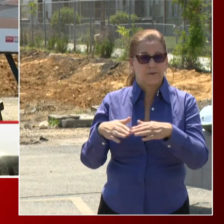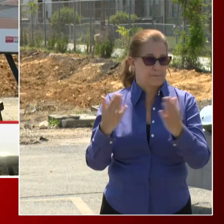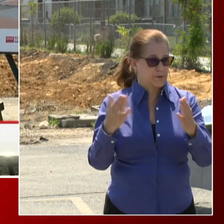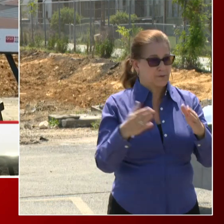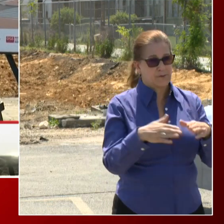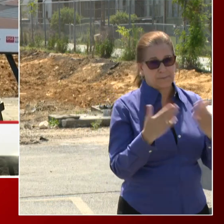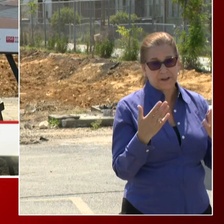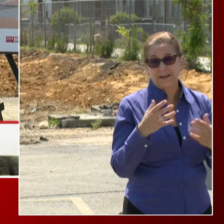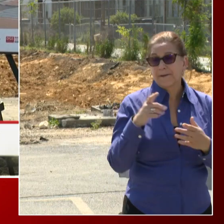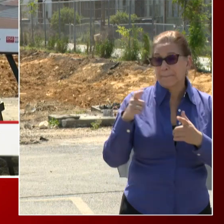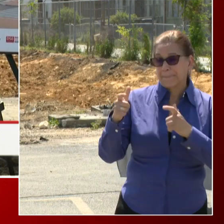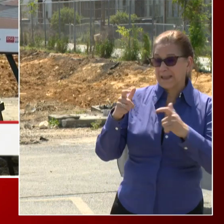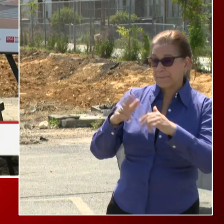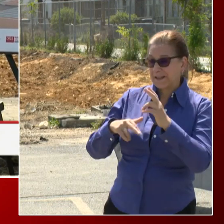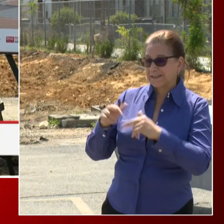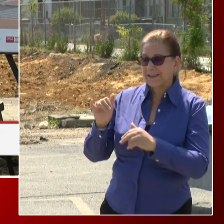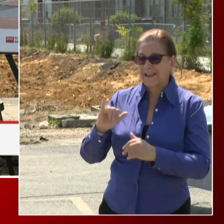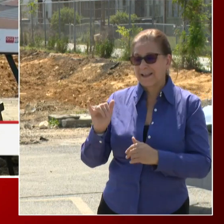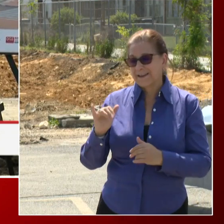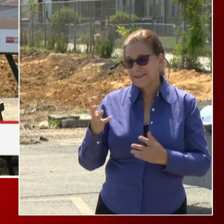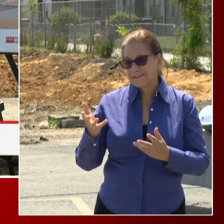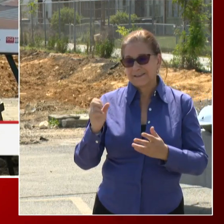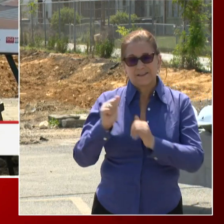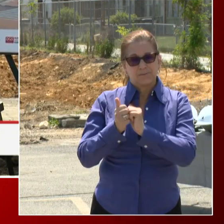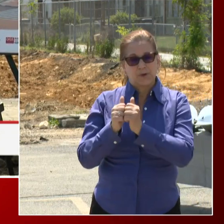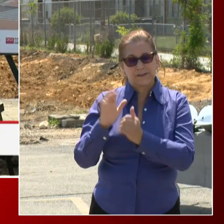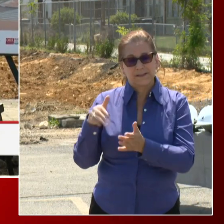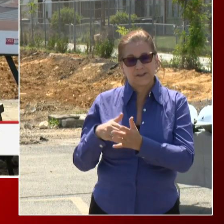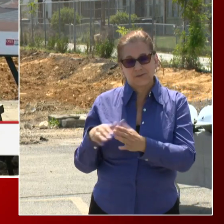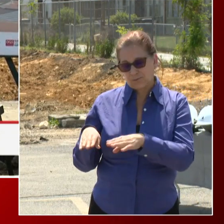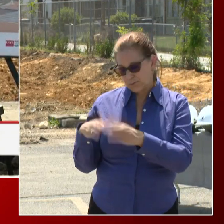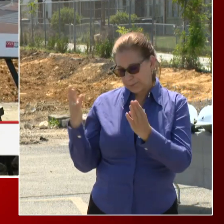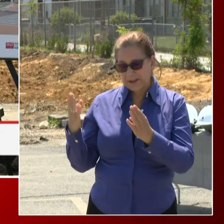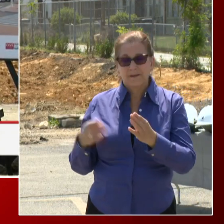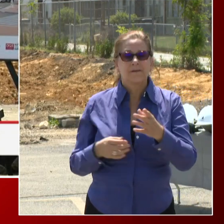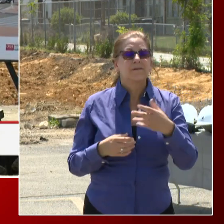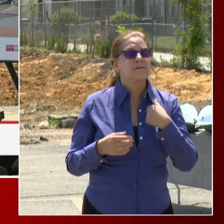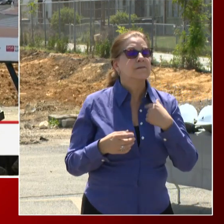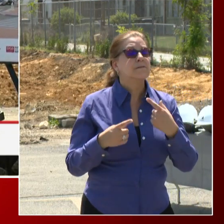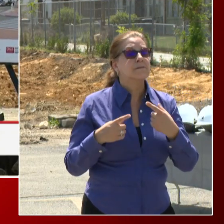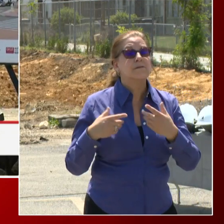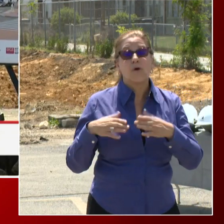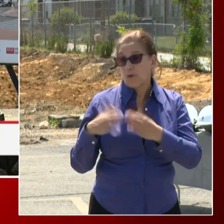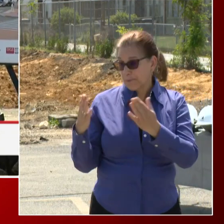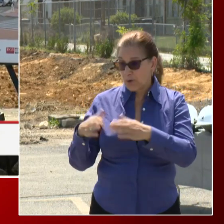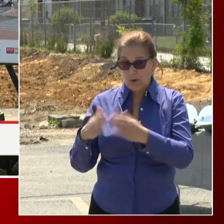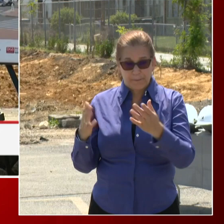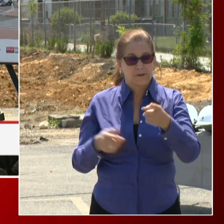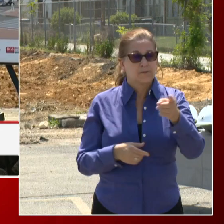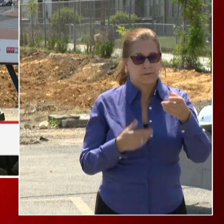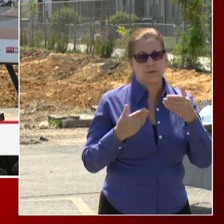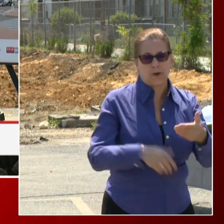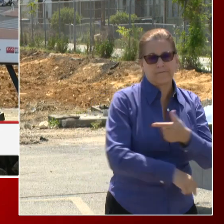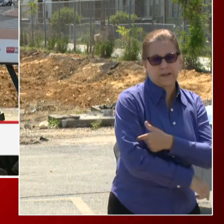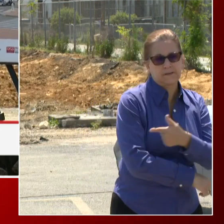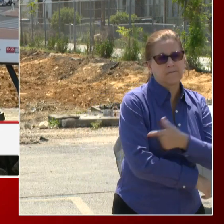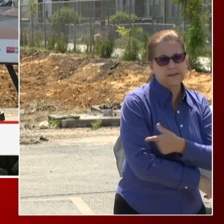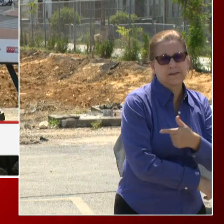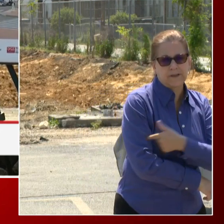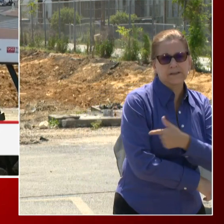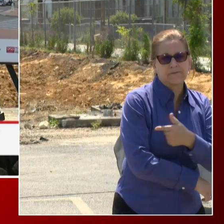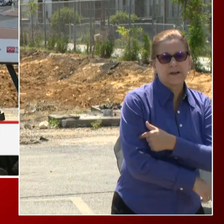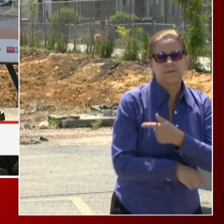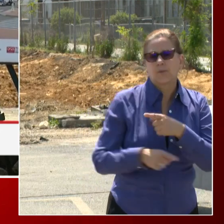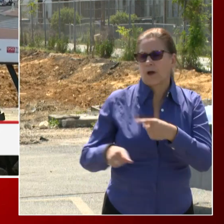Among vaccinated people are getting vaccinated too, because that is the only way to truly protect yourself and